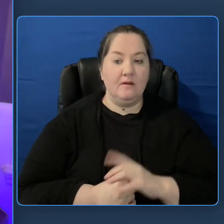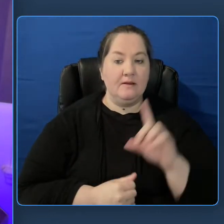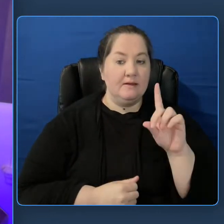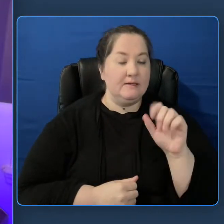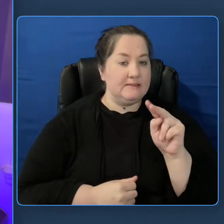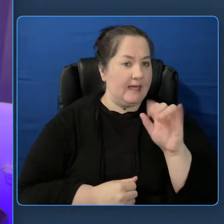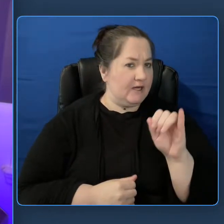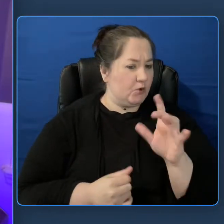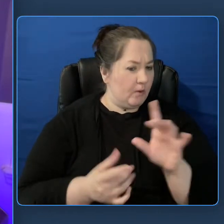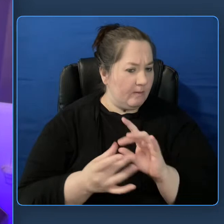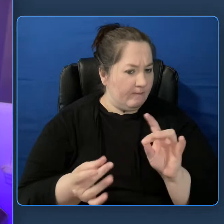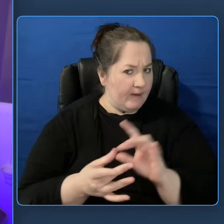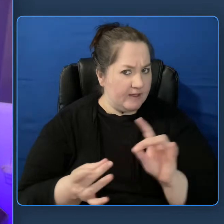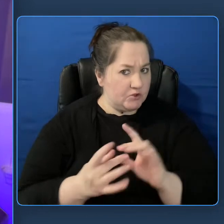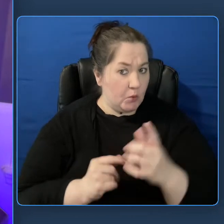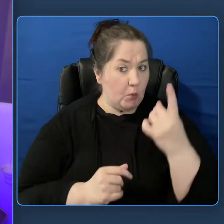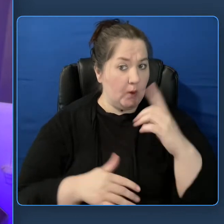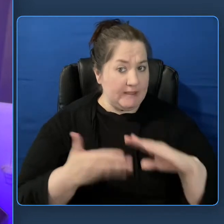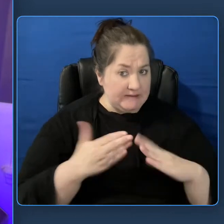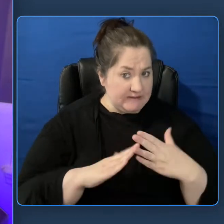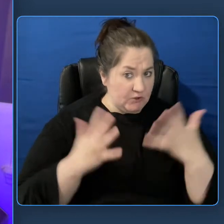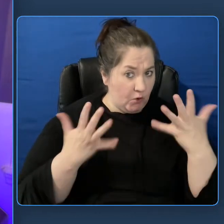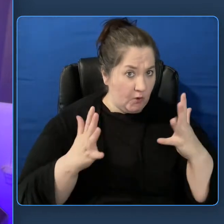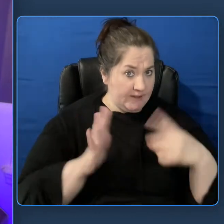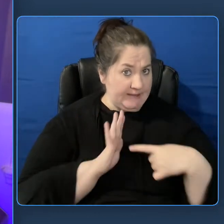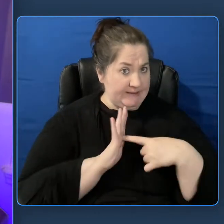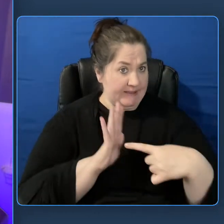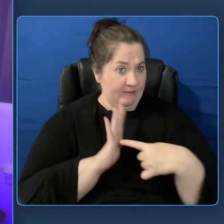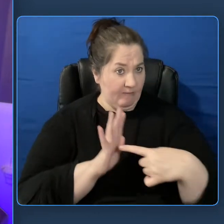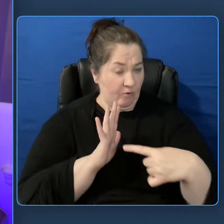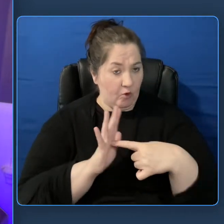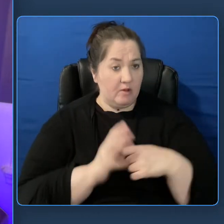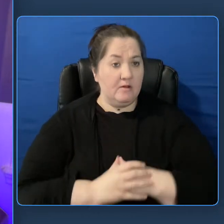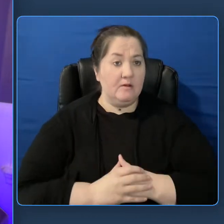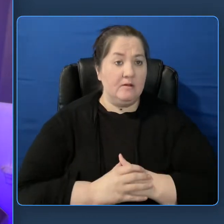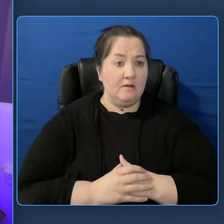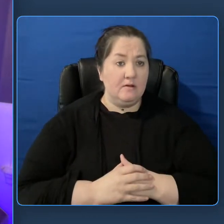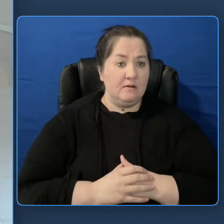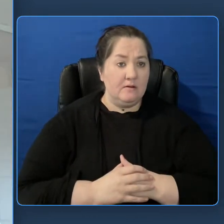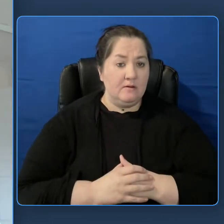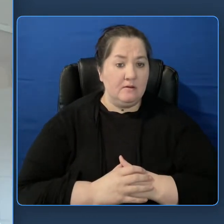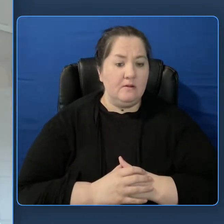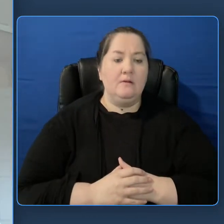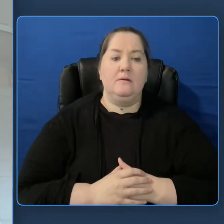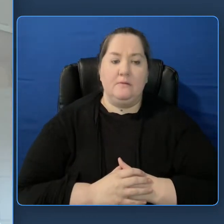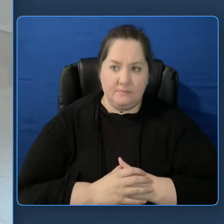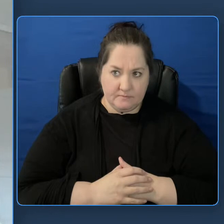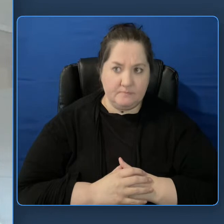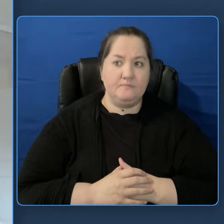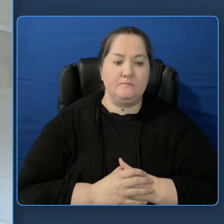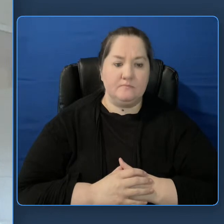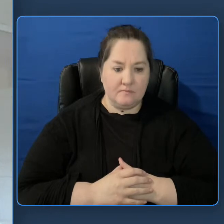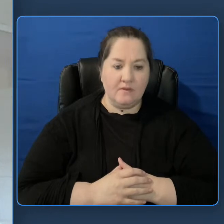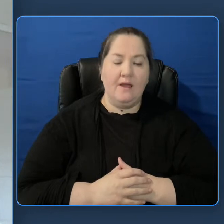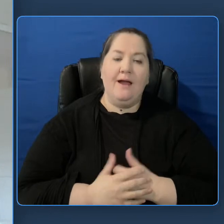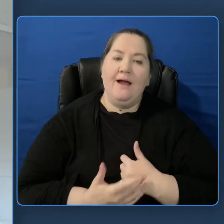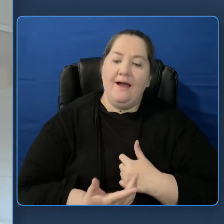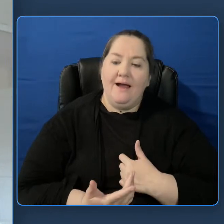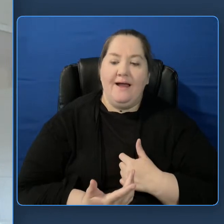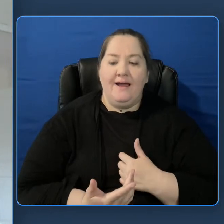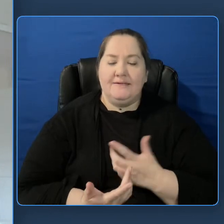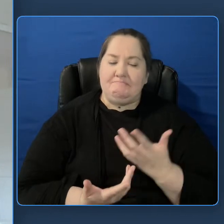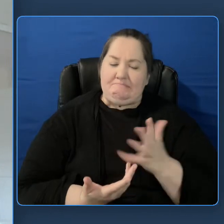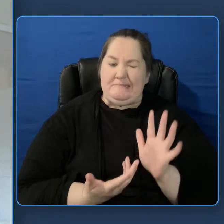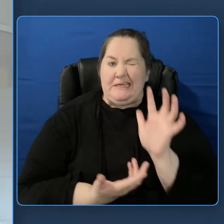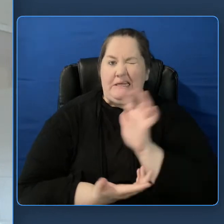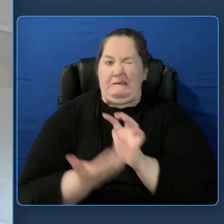Danny, you had already kind of mentioned one city and some examples there. Yeah, I find